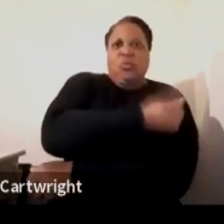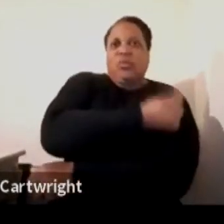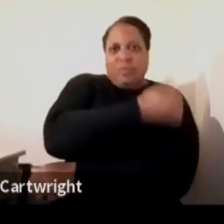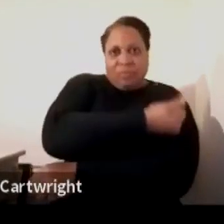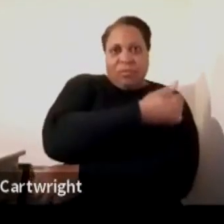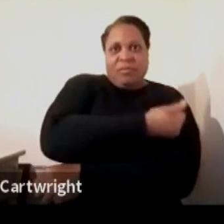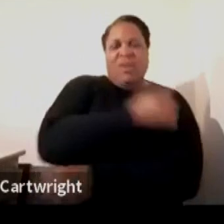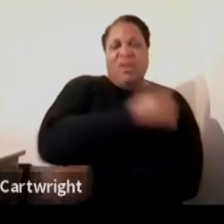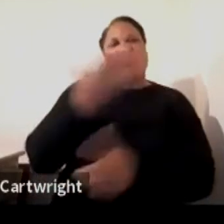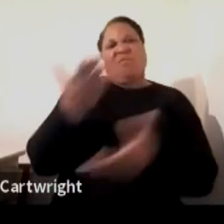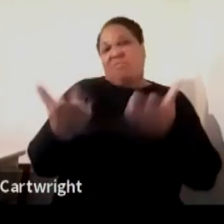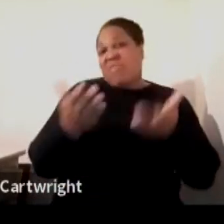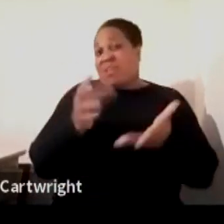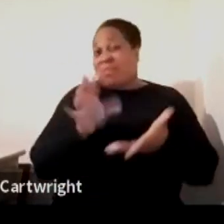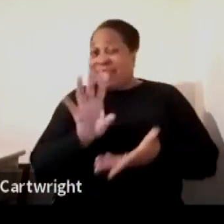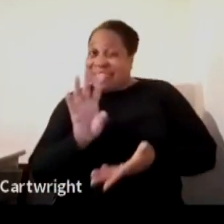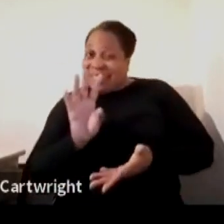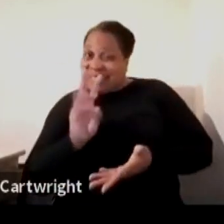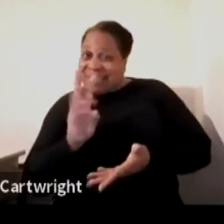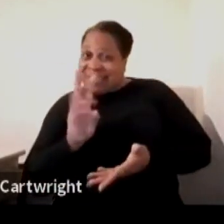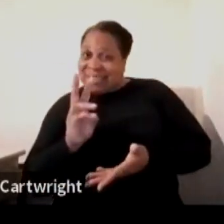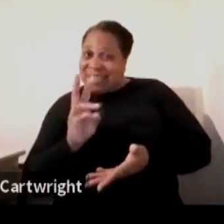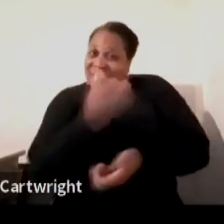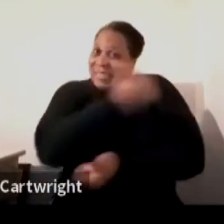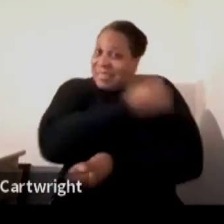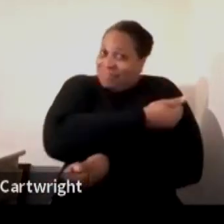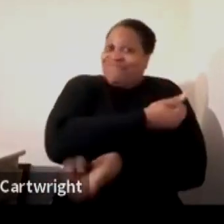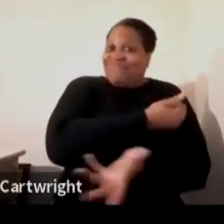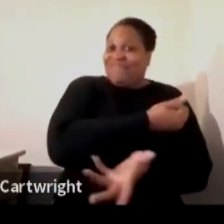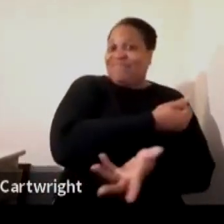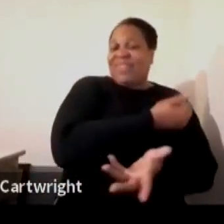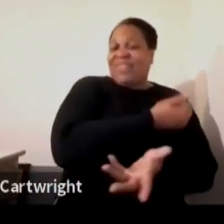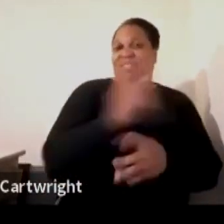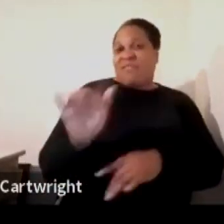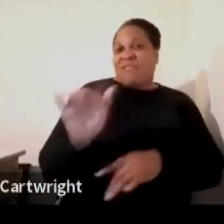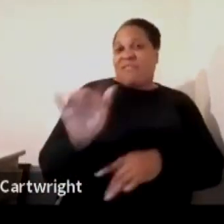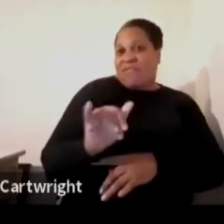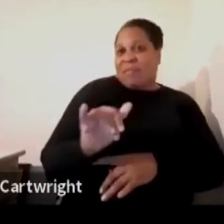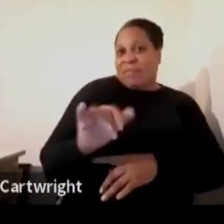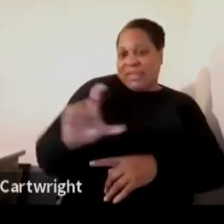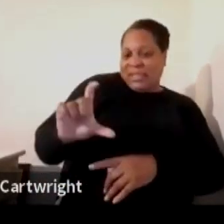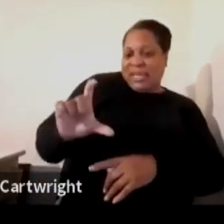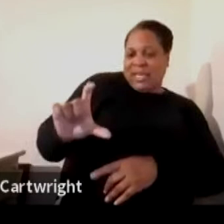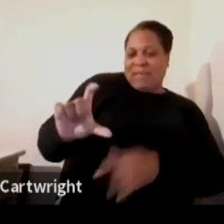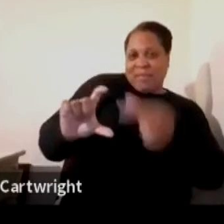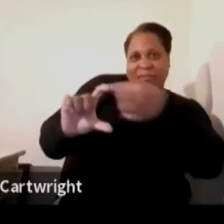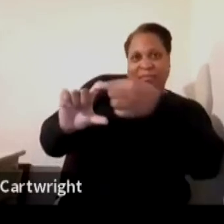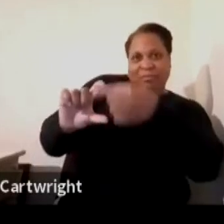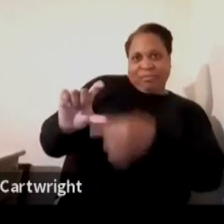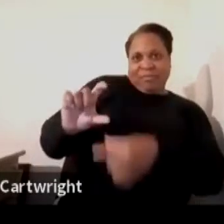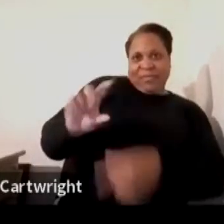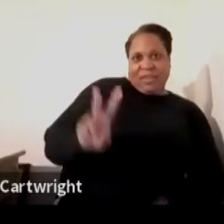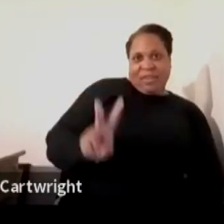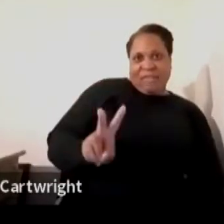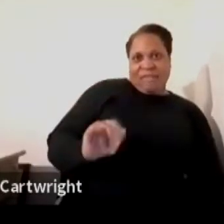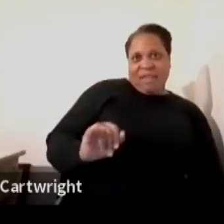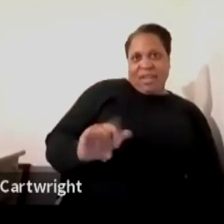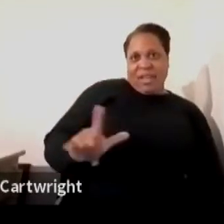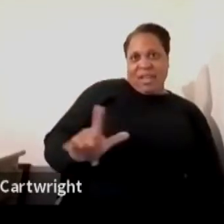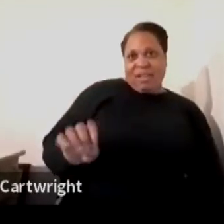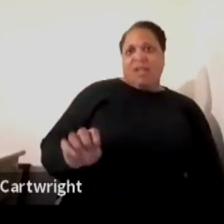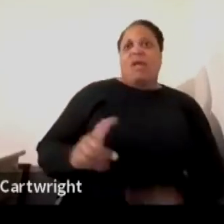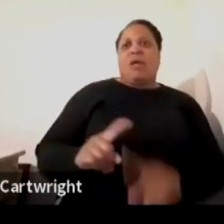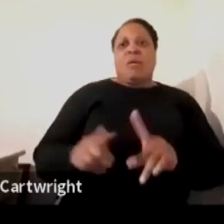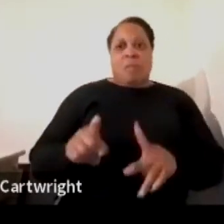squeeze out the 6th dose from the same vial. And we have a system in place that